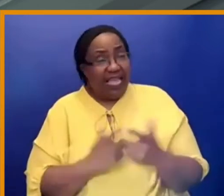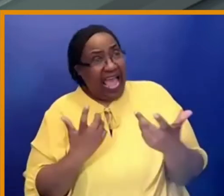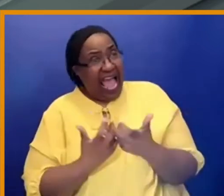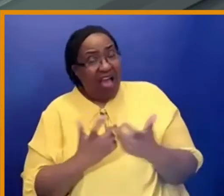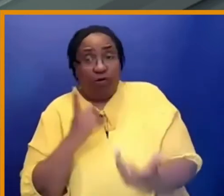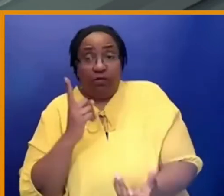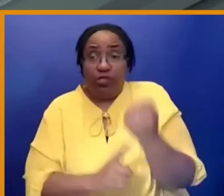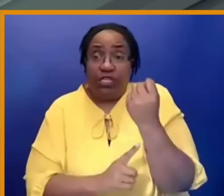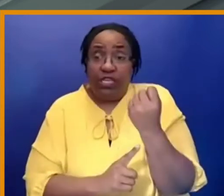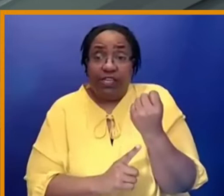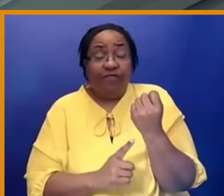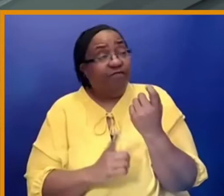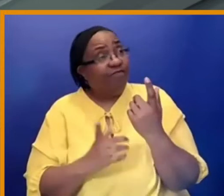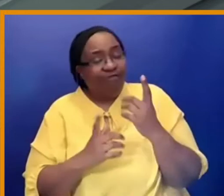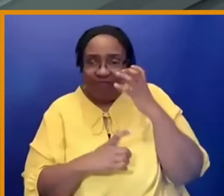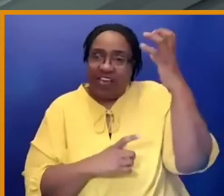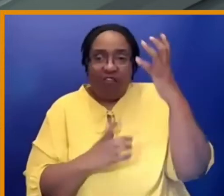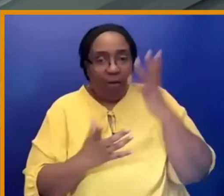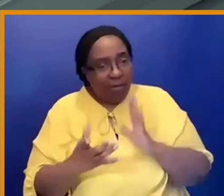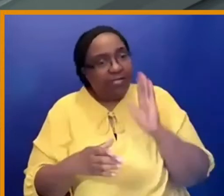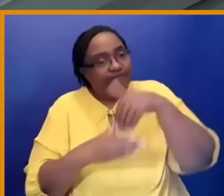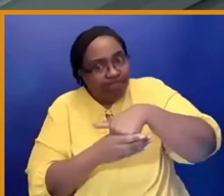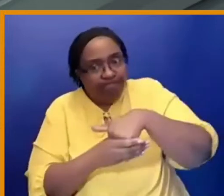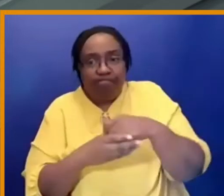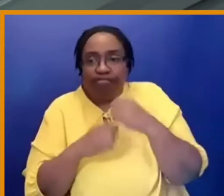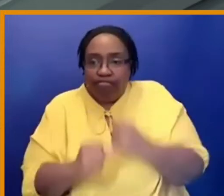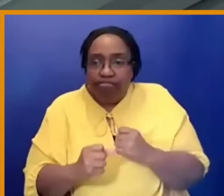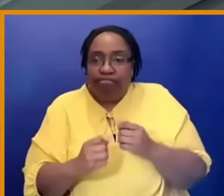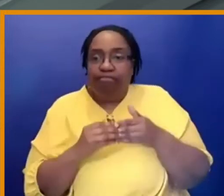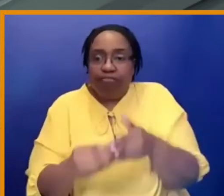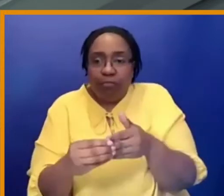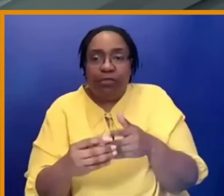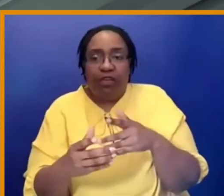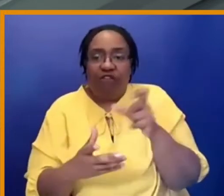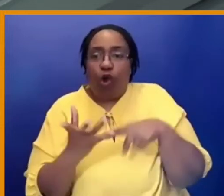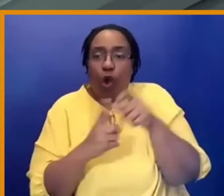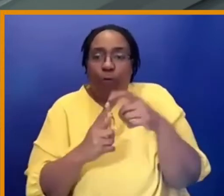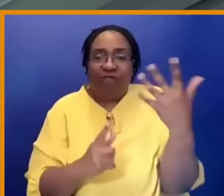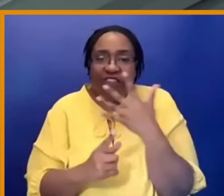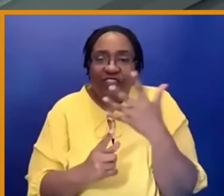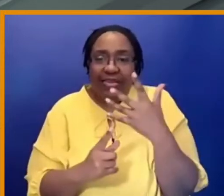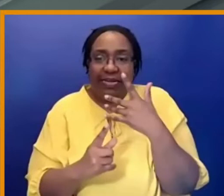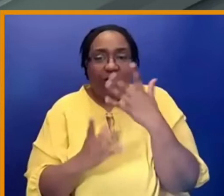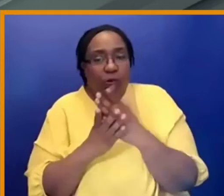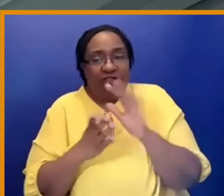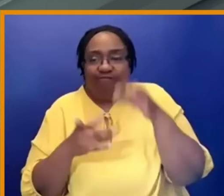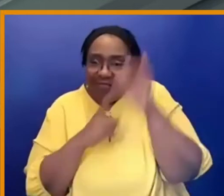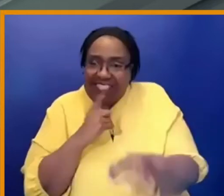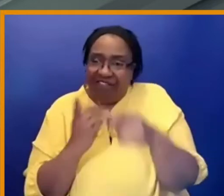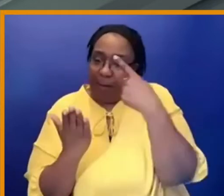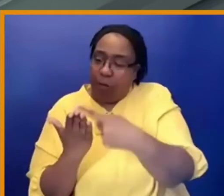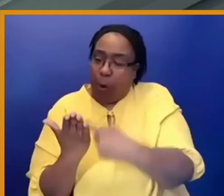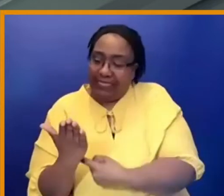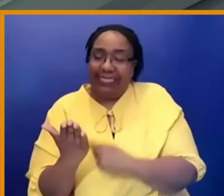the domestic credibility with policies in place to show that it means business. We've stood at this crossroads